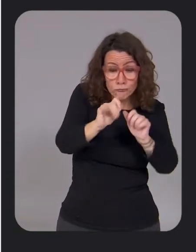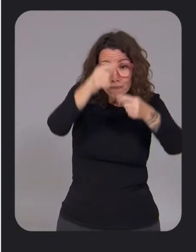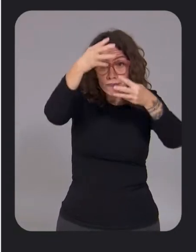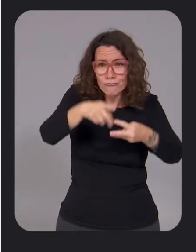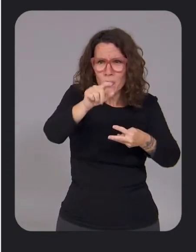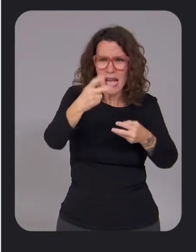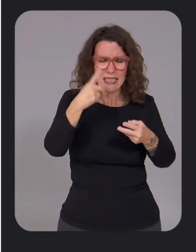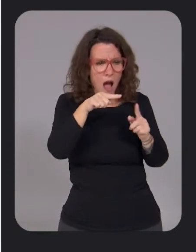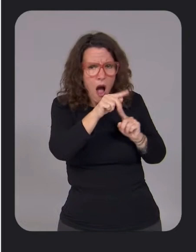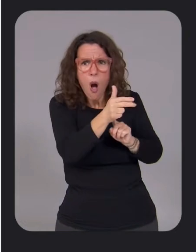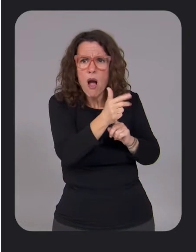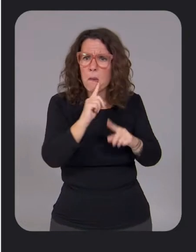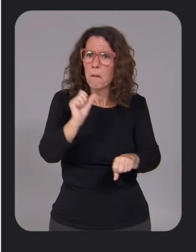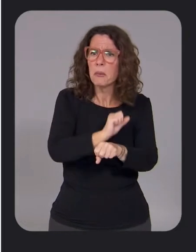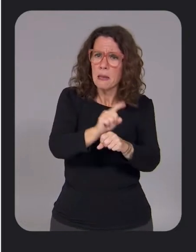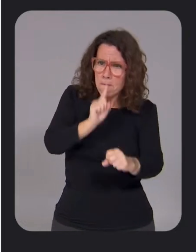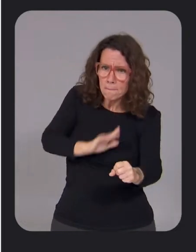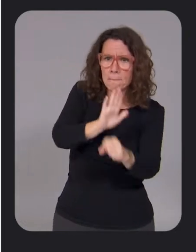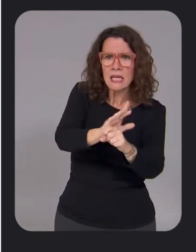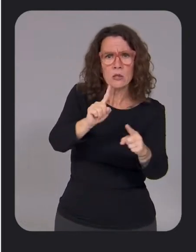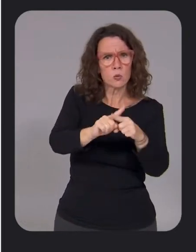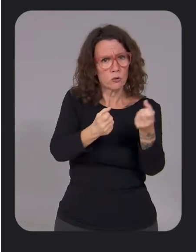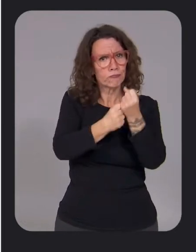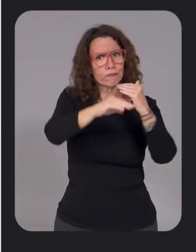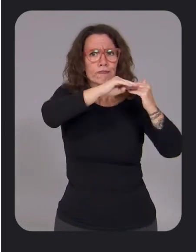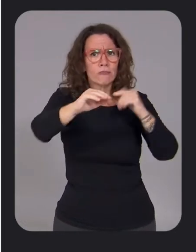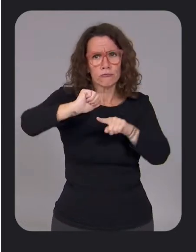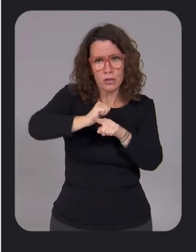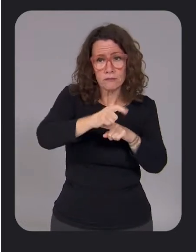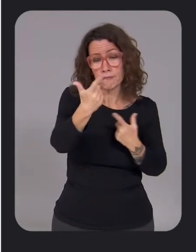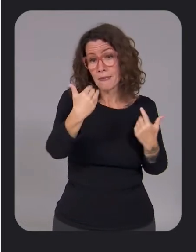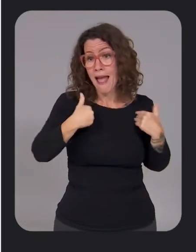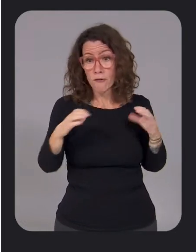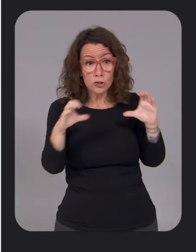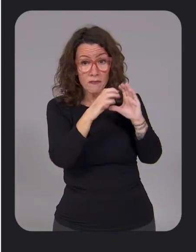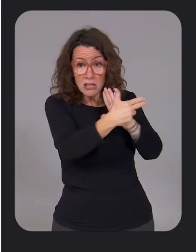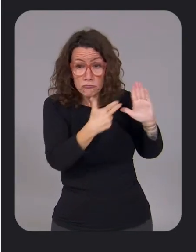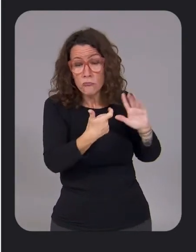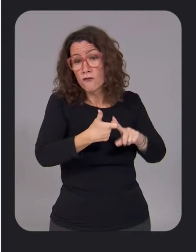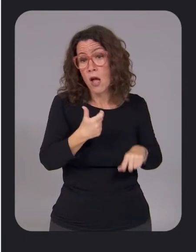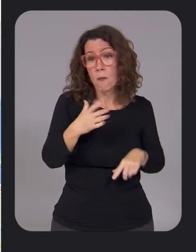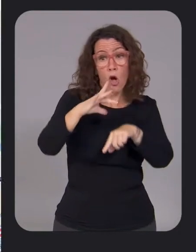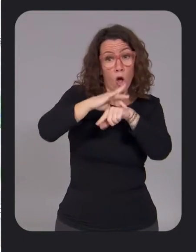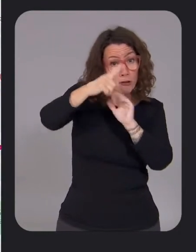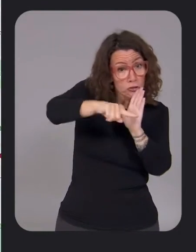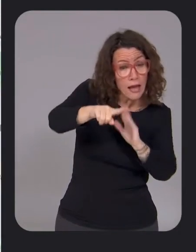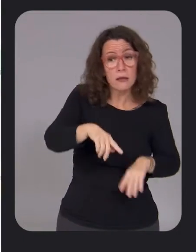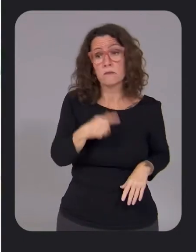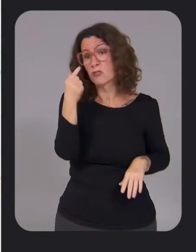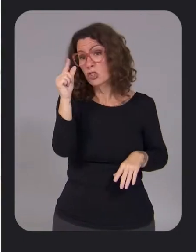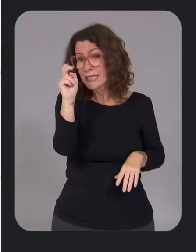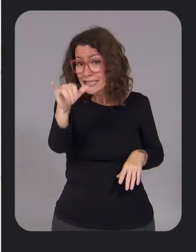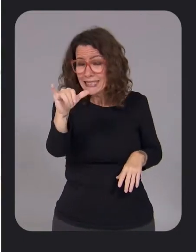made meaningful commitments to sustainable practices. If a hotel has certifications from independent organizations like EarthCheck